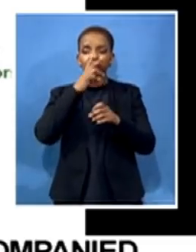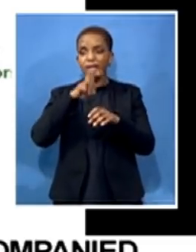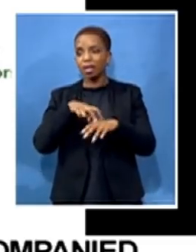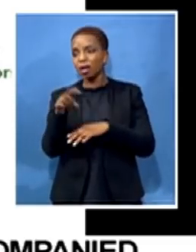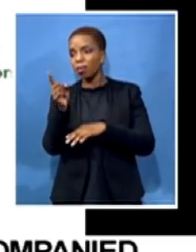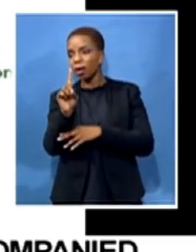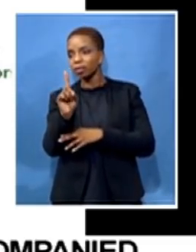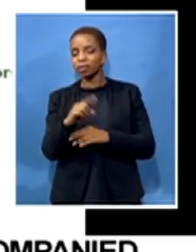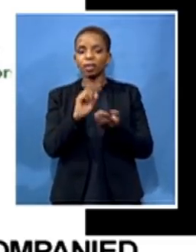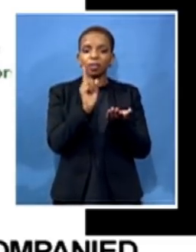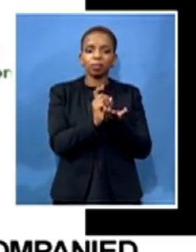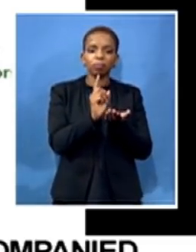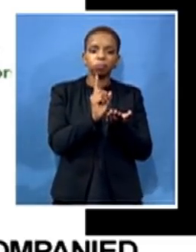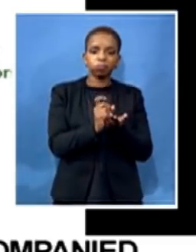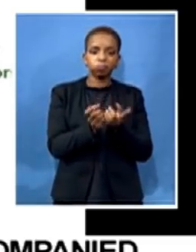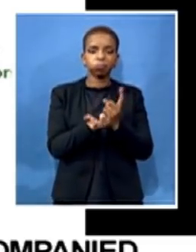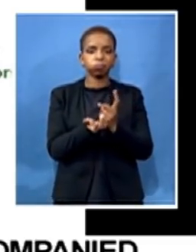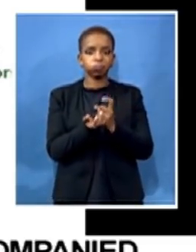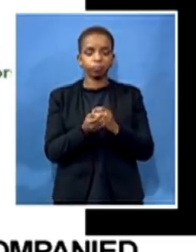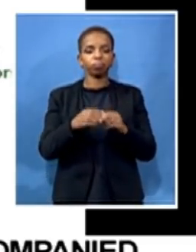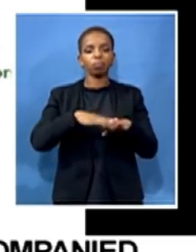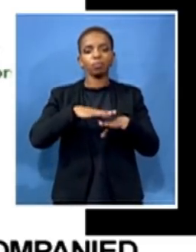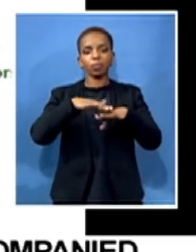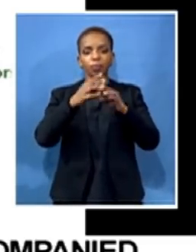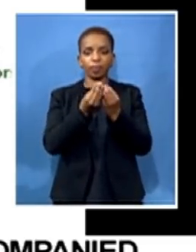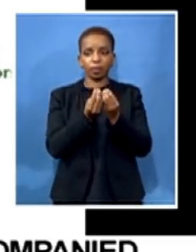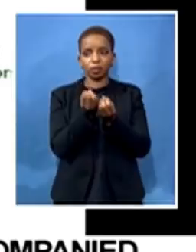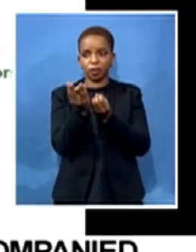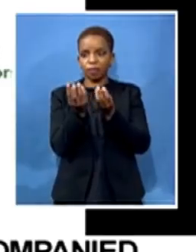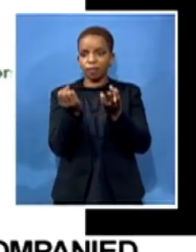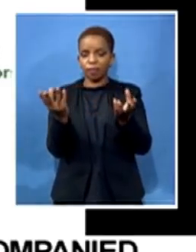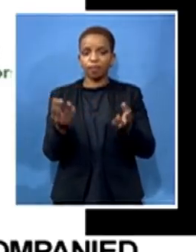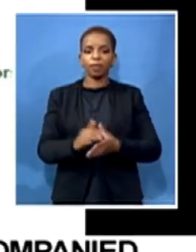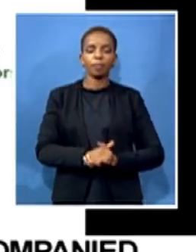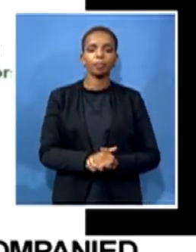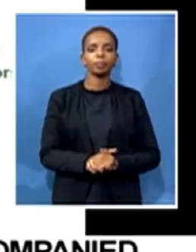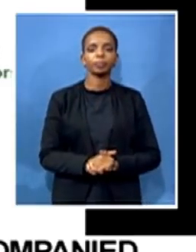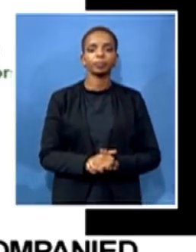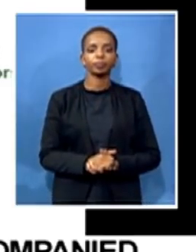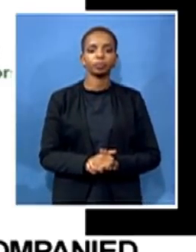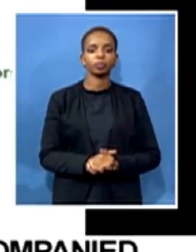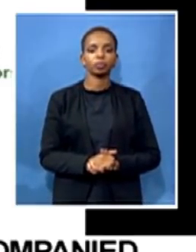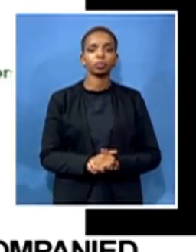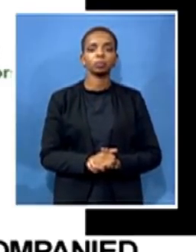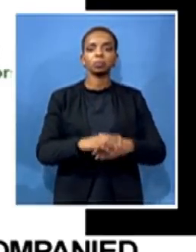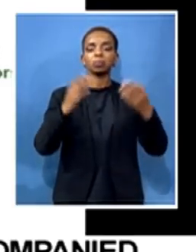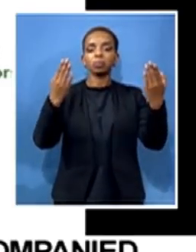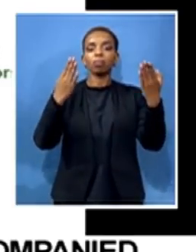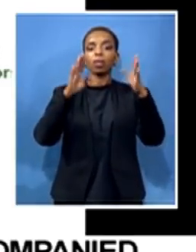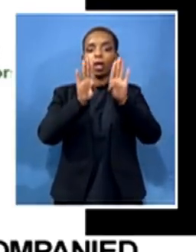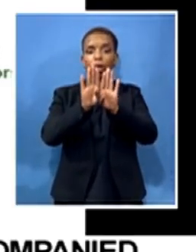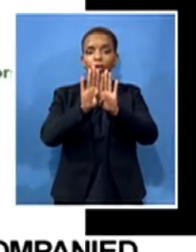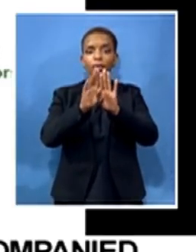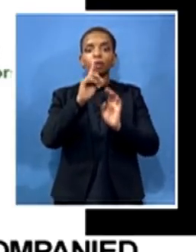And of course, it has also, the lockdown has had implications on our work in